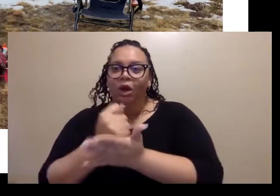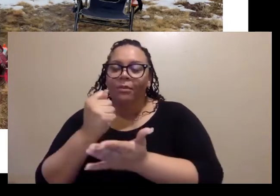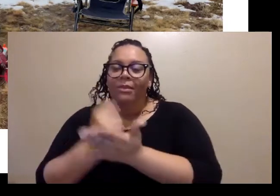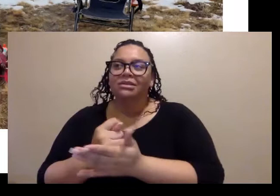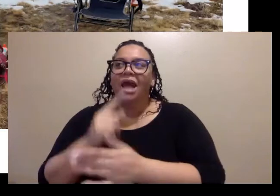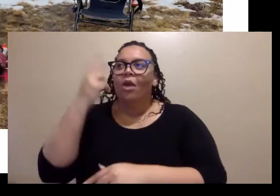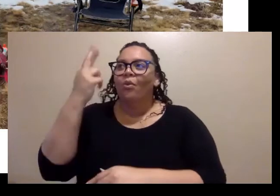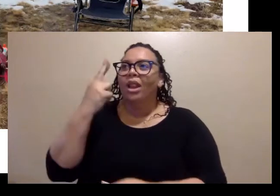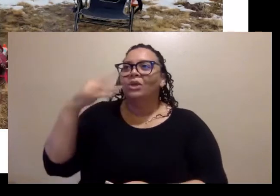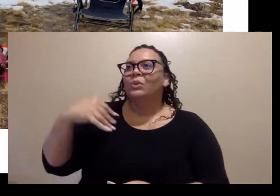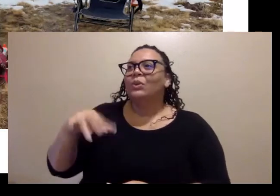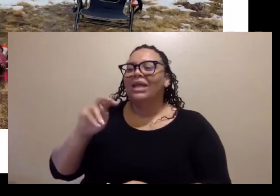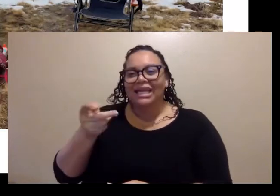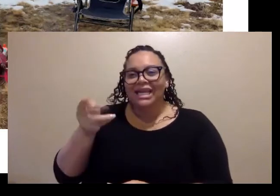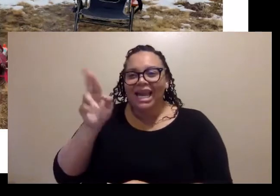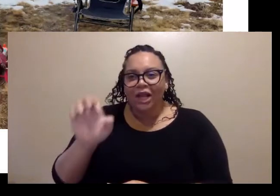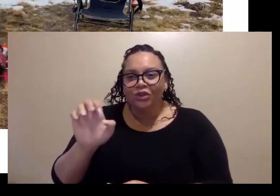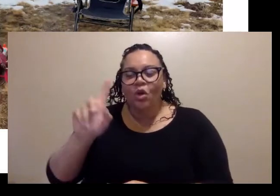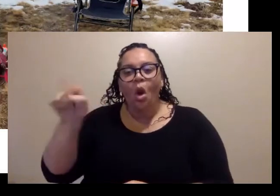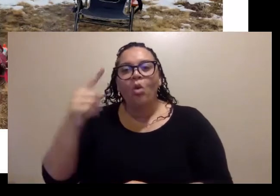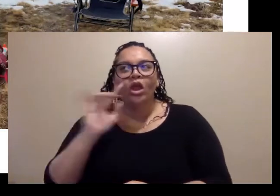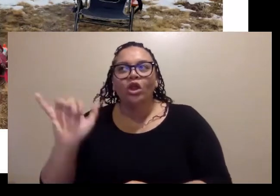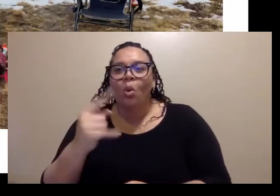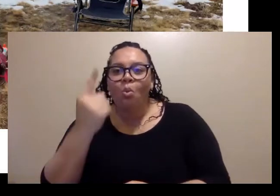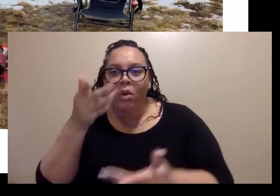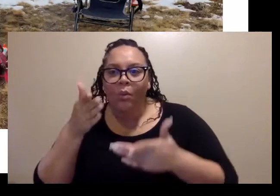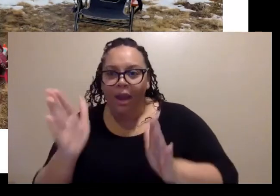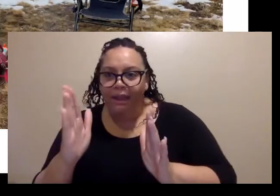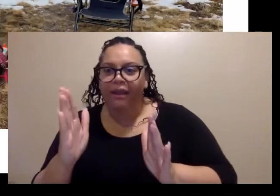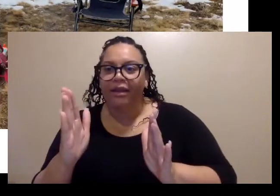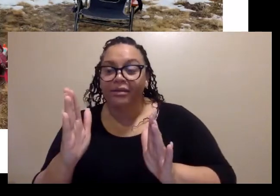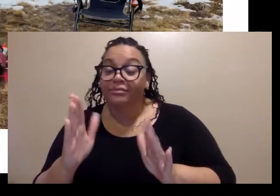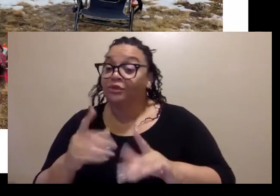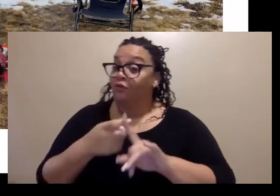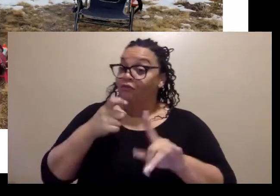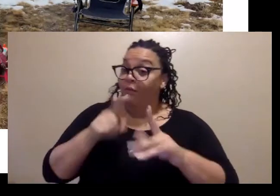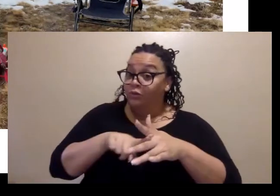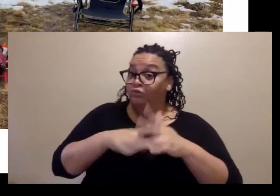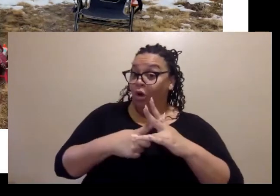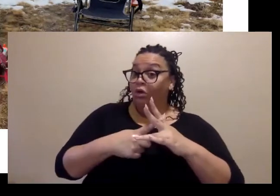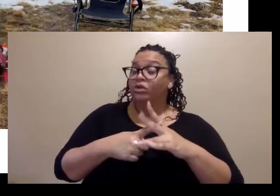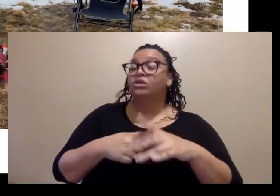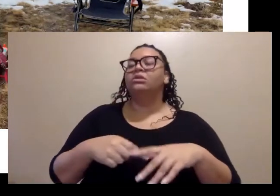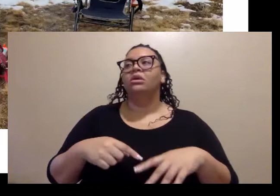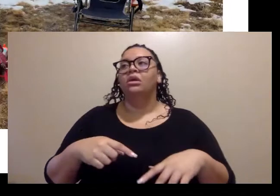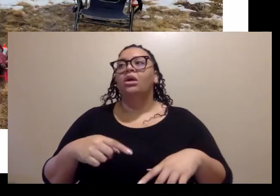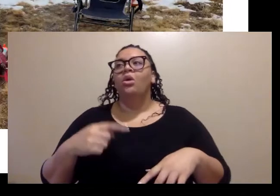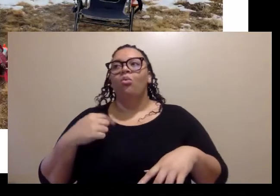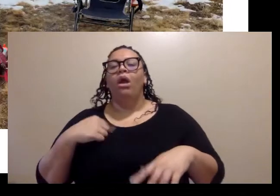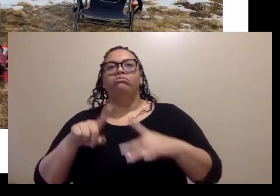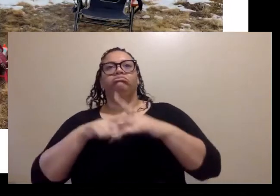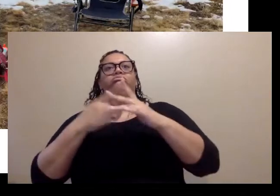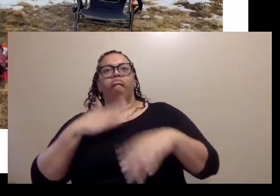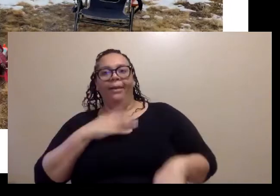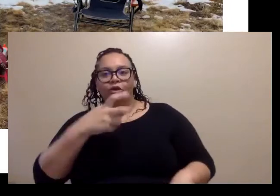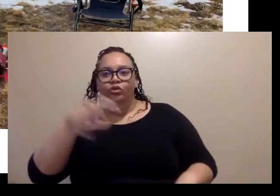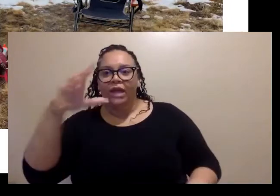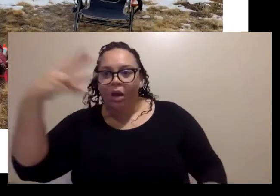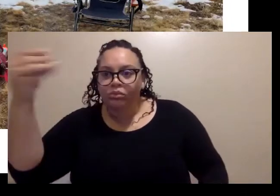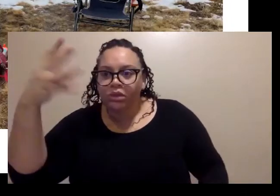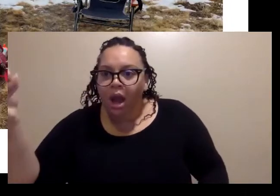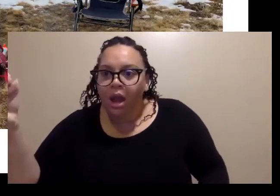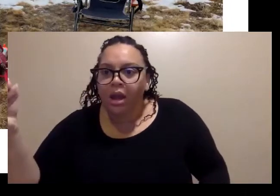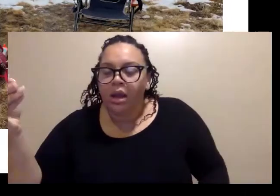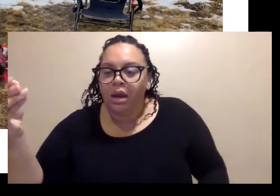one way. From the beginning of when I began my journey outdoors,